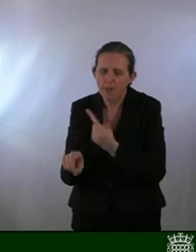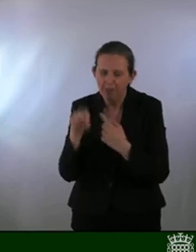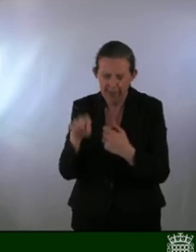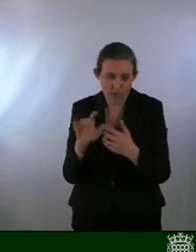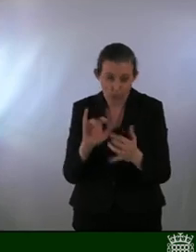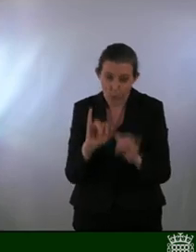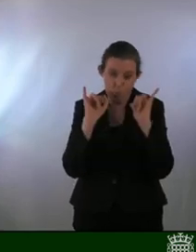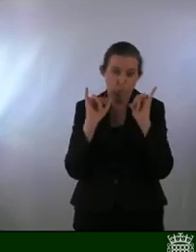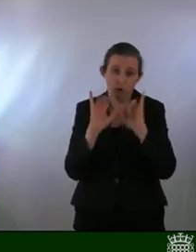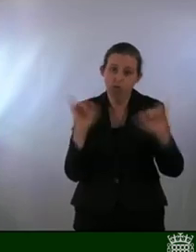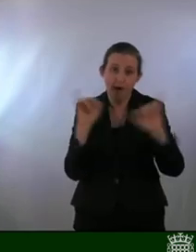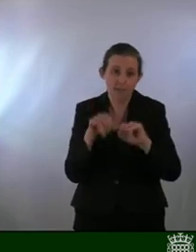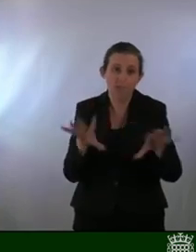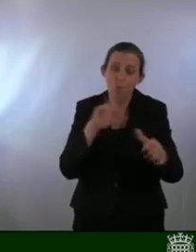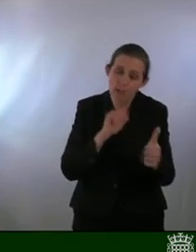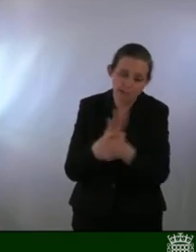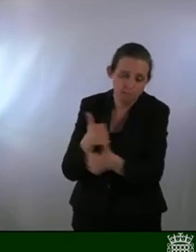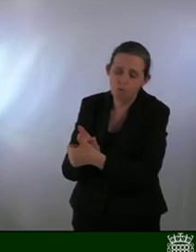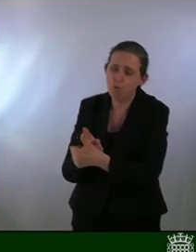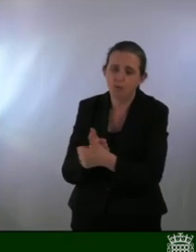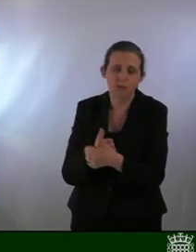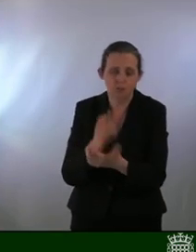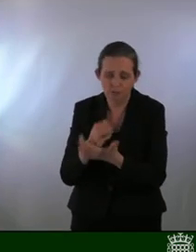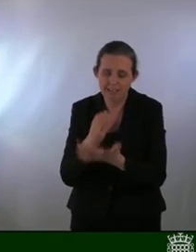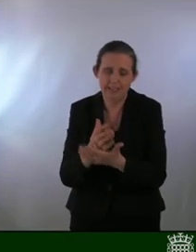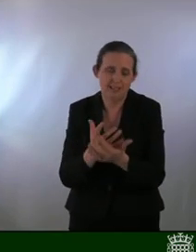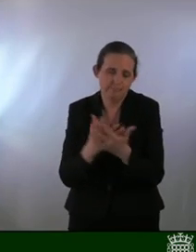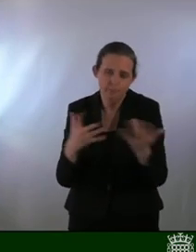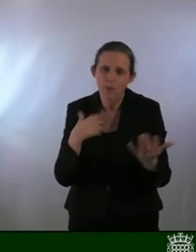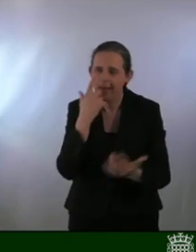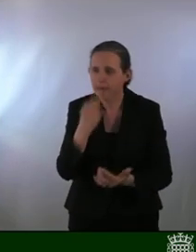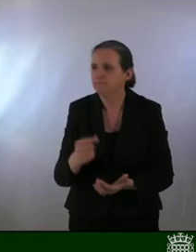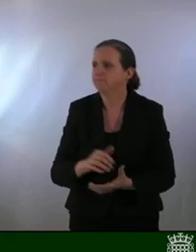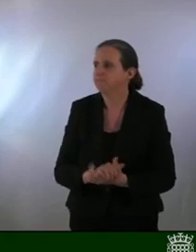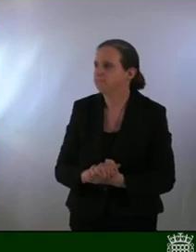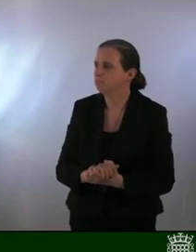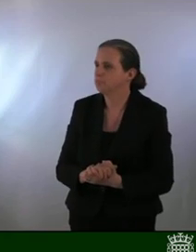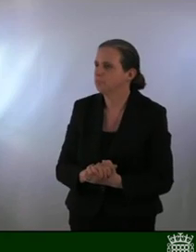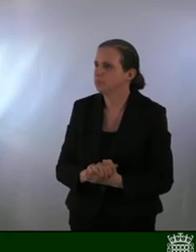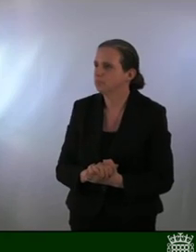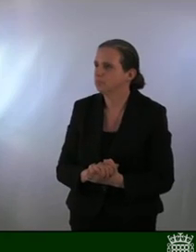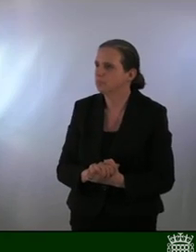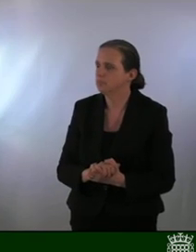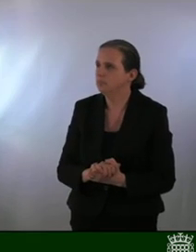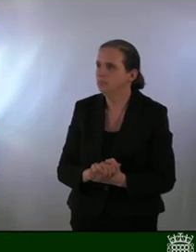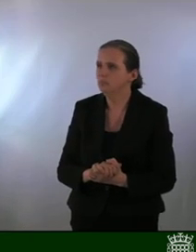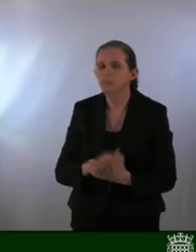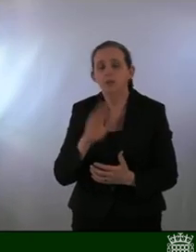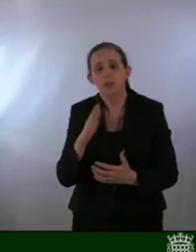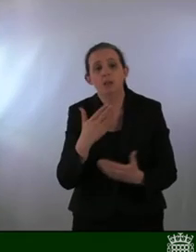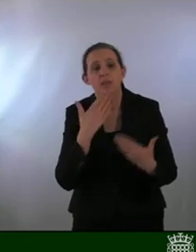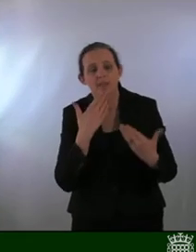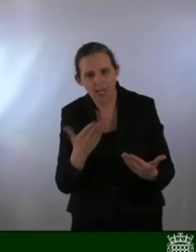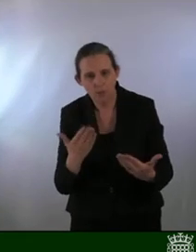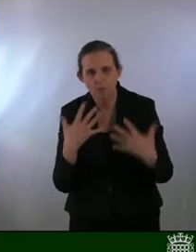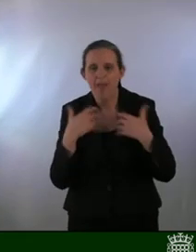we'll support them in whatever way we can. Robinson. Speaker, and thank you for your generosity in letting this statement run into the Health Secretary for dealing with all the questions. What